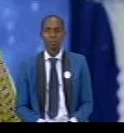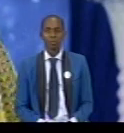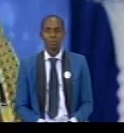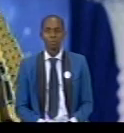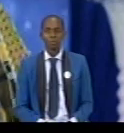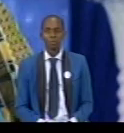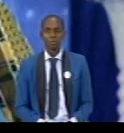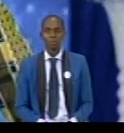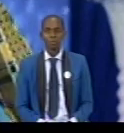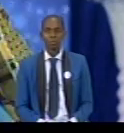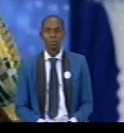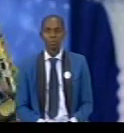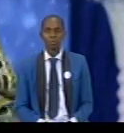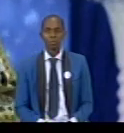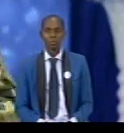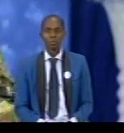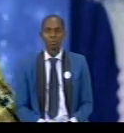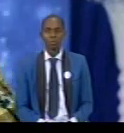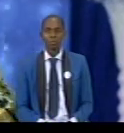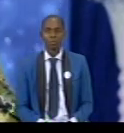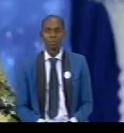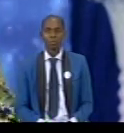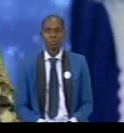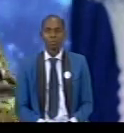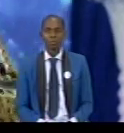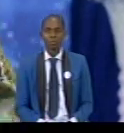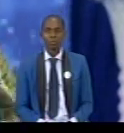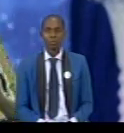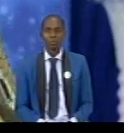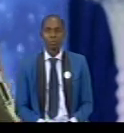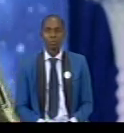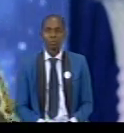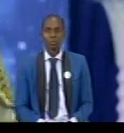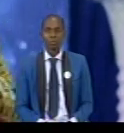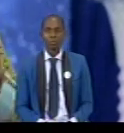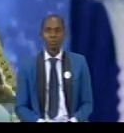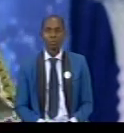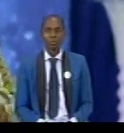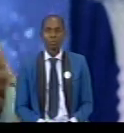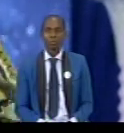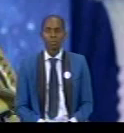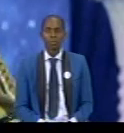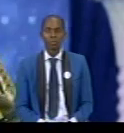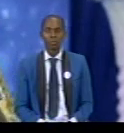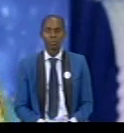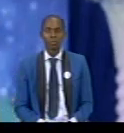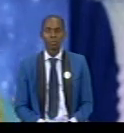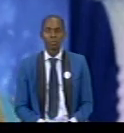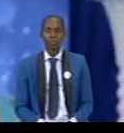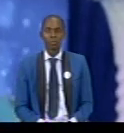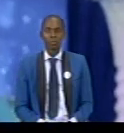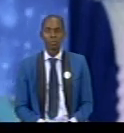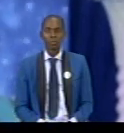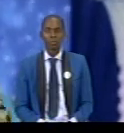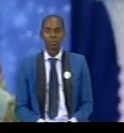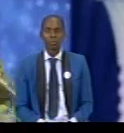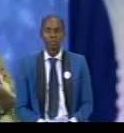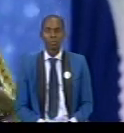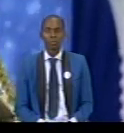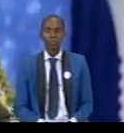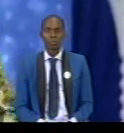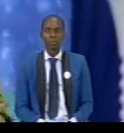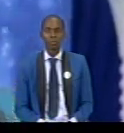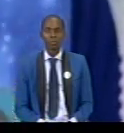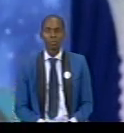kokuo o ma damu mi ninu oko tin ba nre bayi oju mi o ma ma po ni gba gbogbo ni tin ba nre